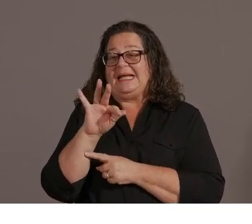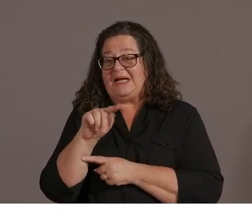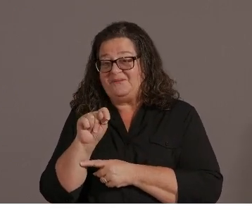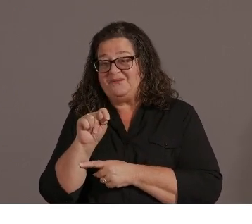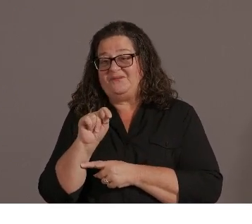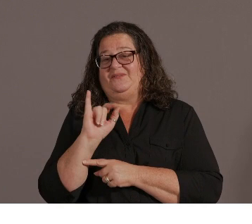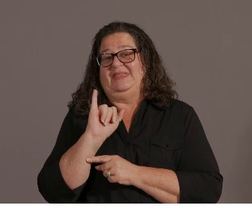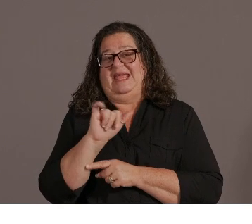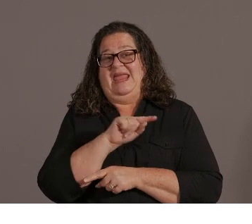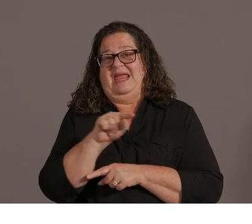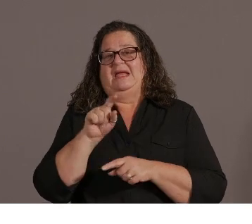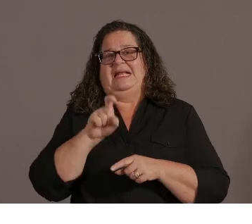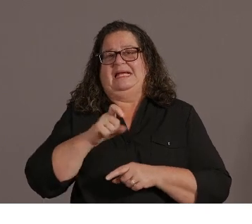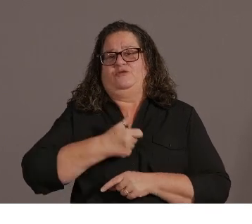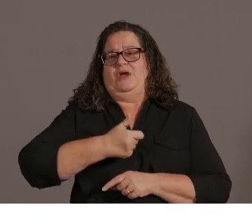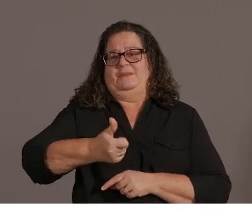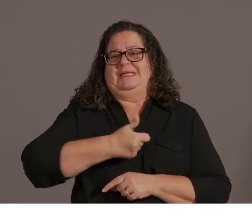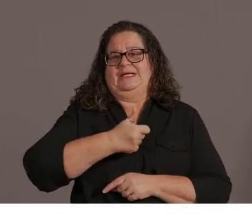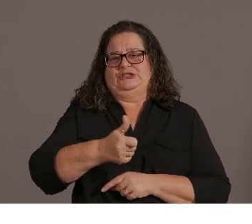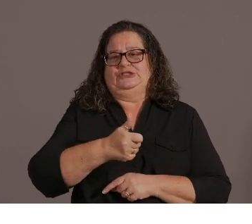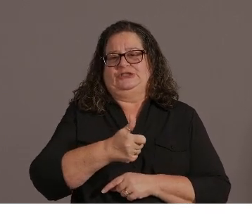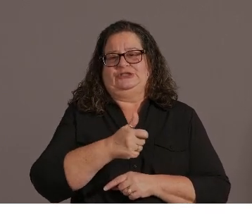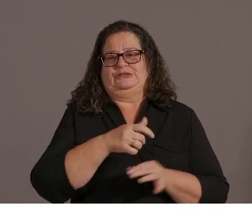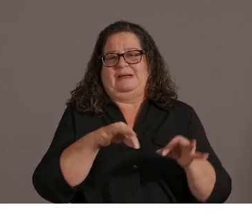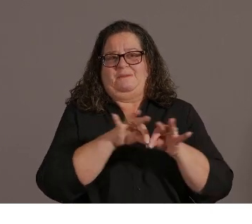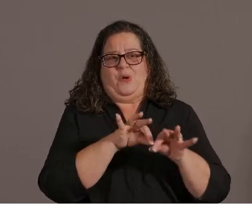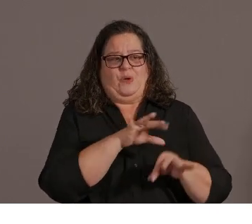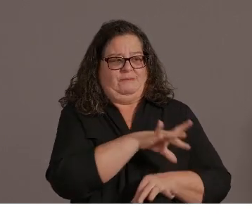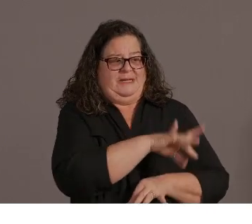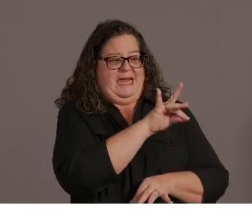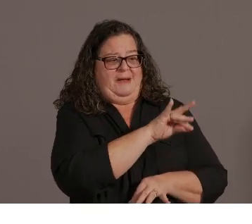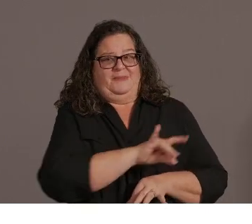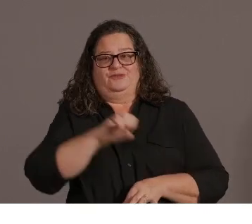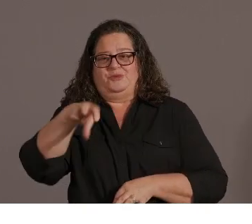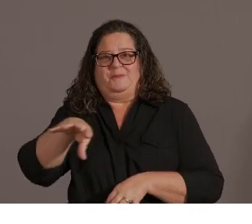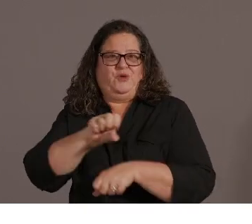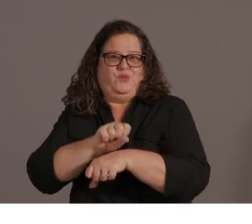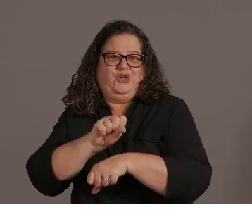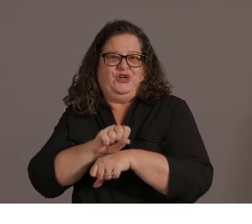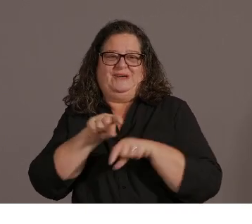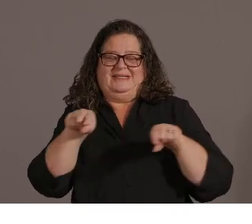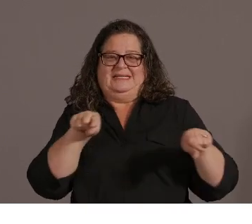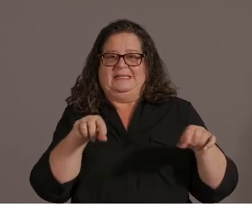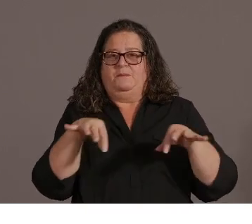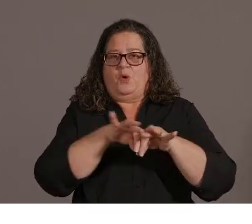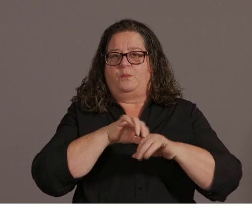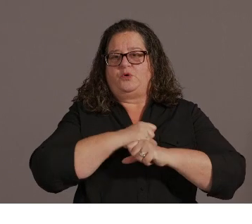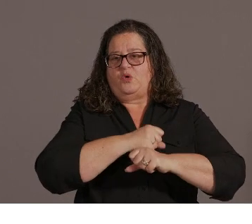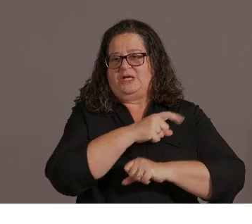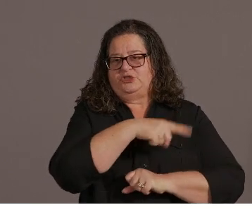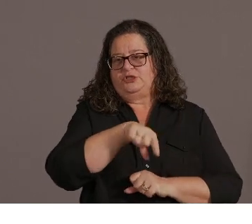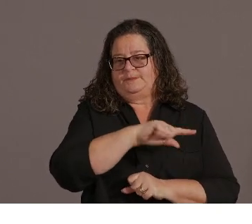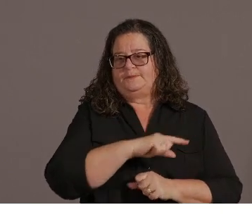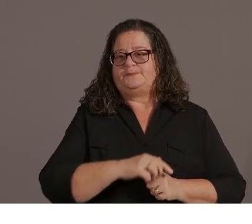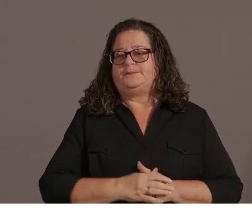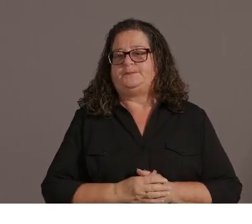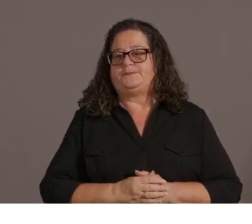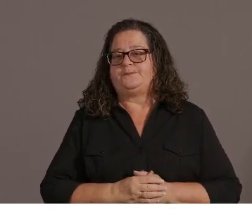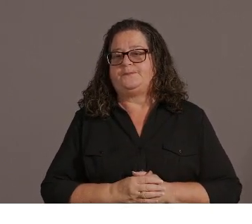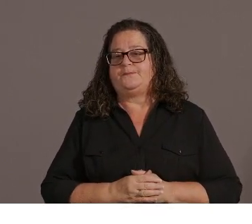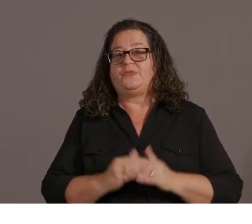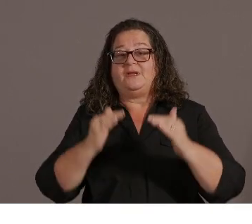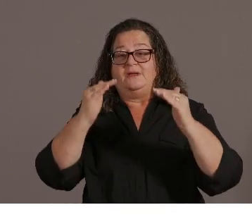essential jobs. As we move in and get additional vaccine, other essential workers may open